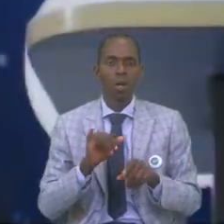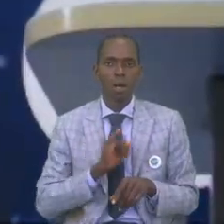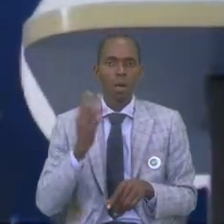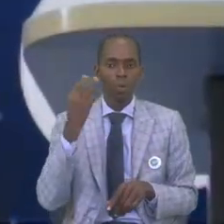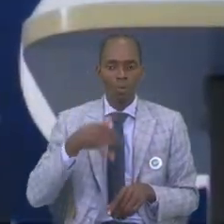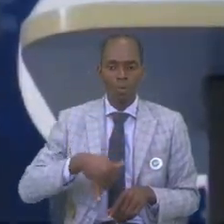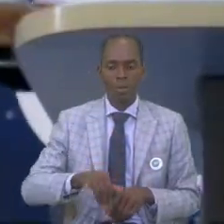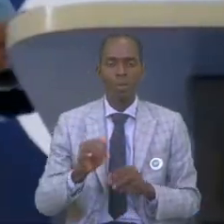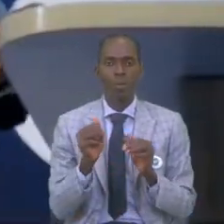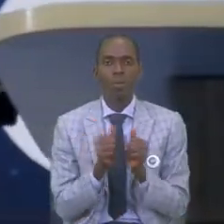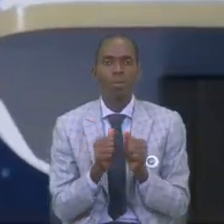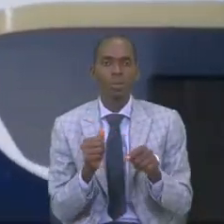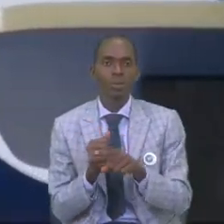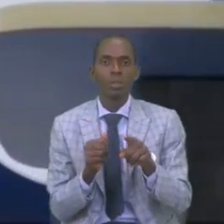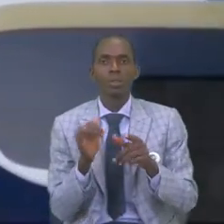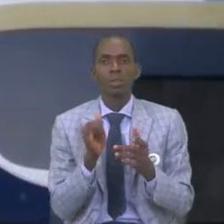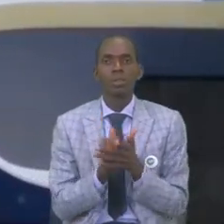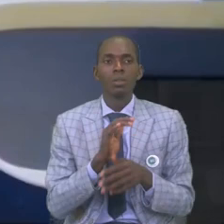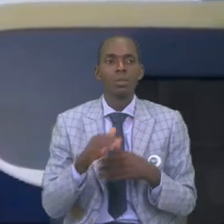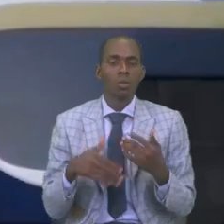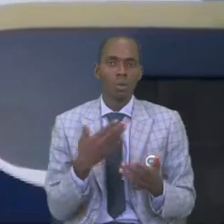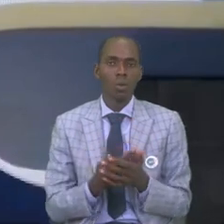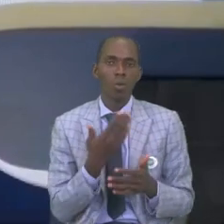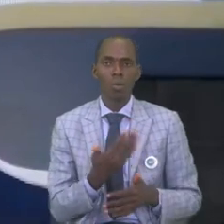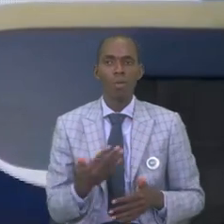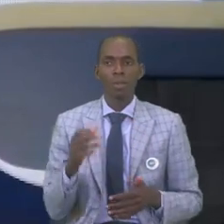yet with you, that